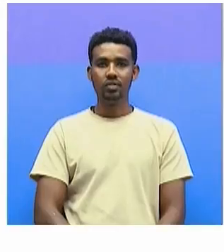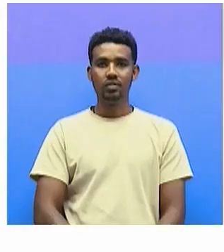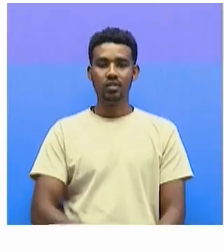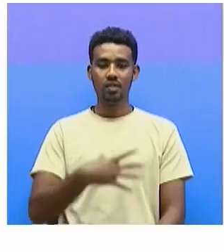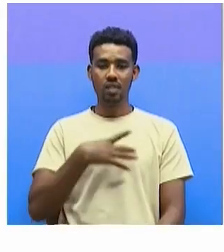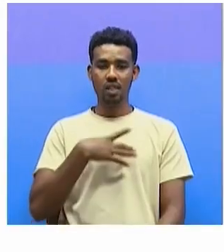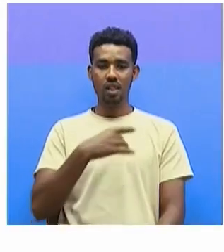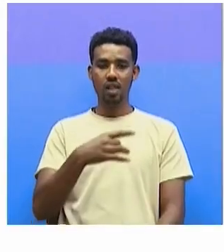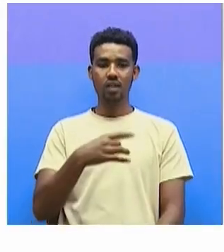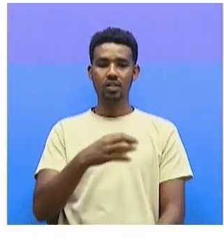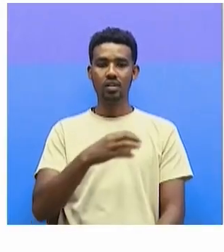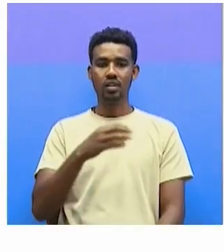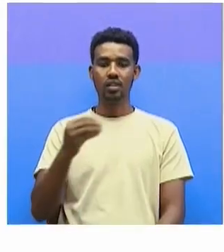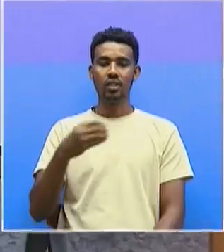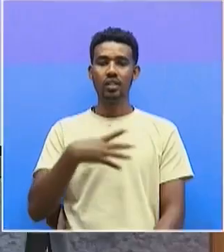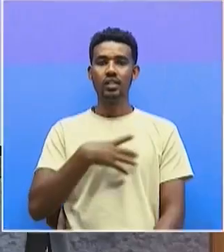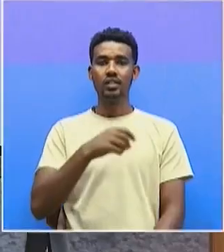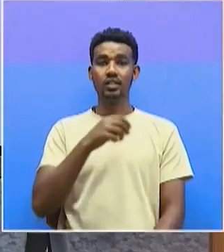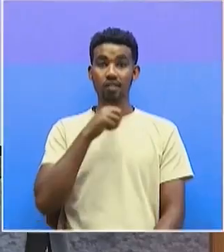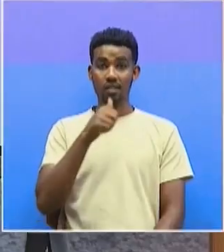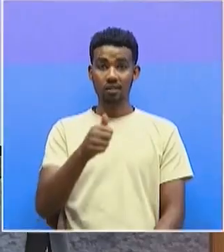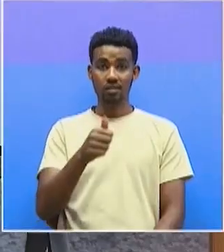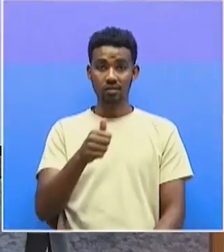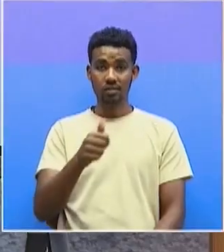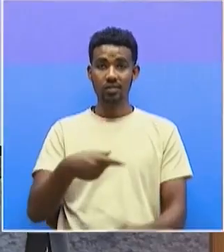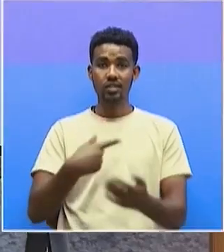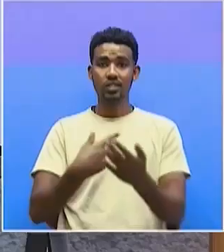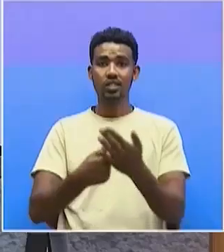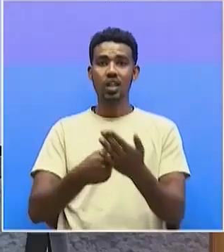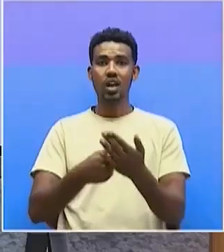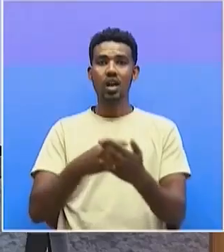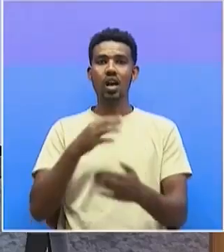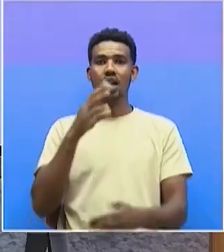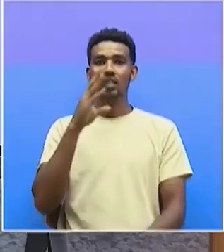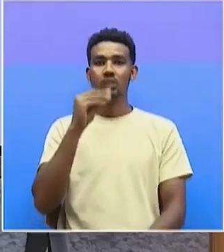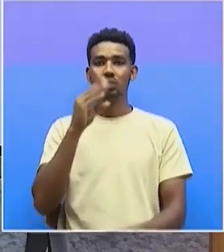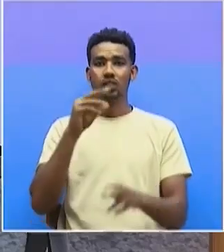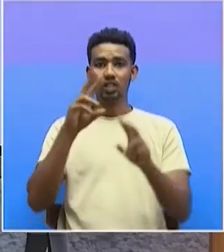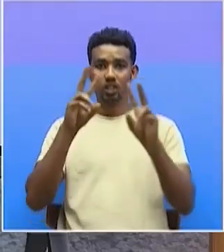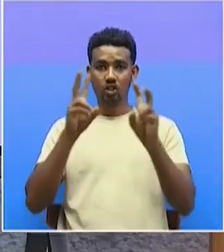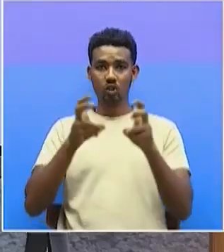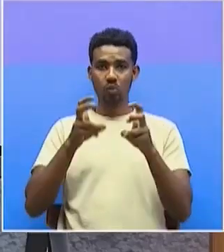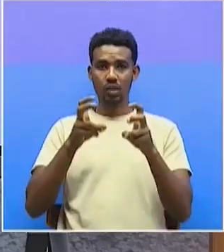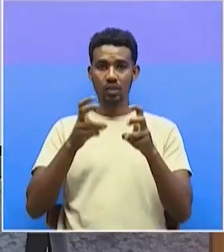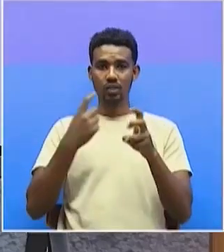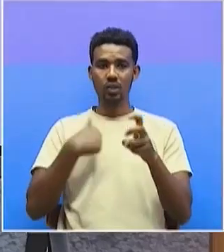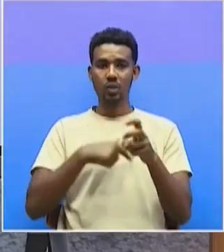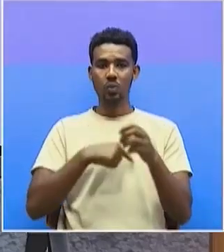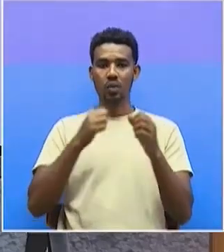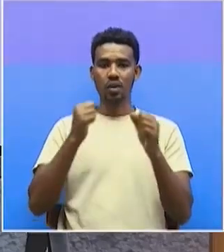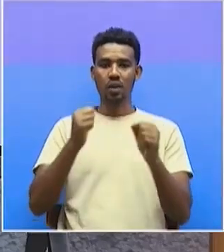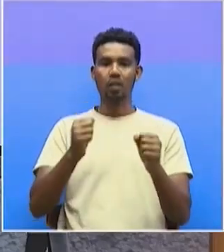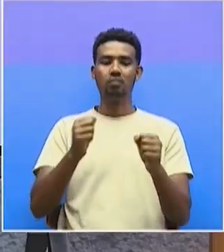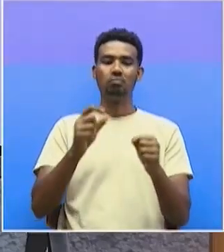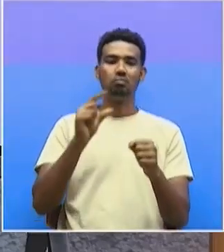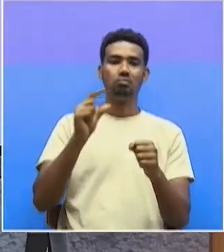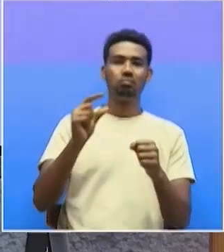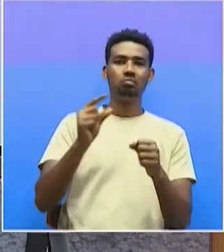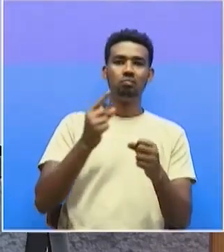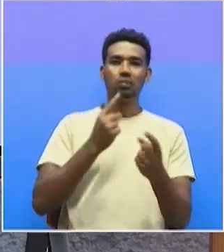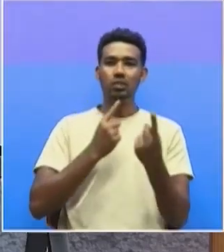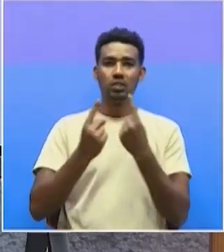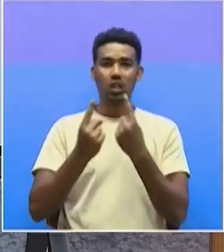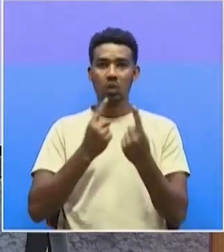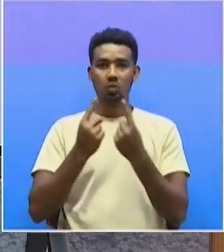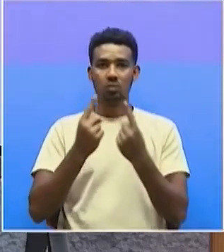Like and dislike. Students, this is a speaking topic. We can make also some dialogues with them.